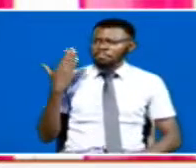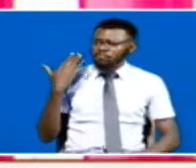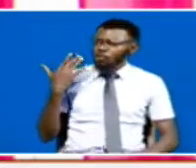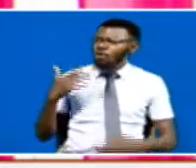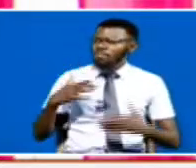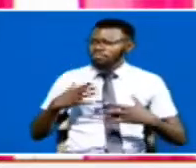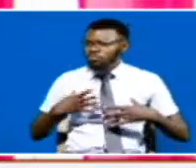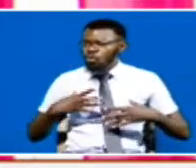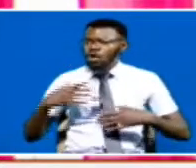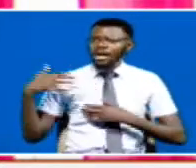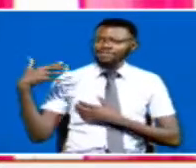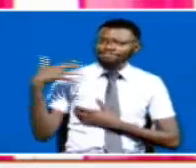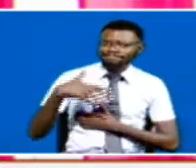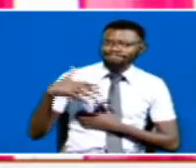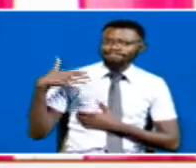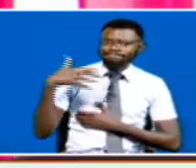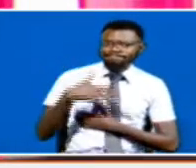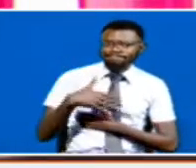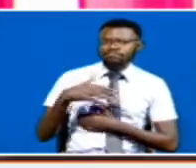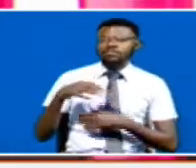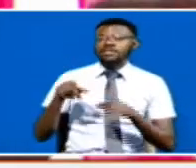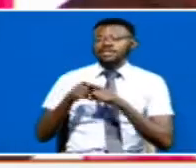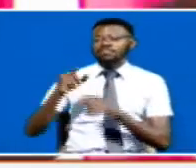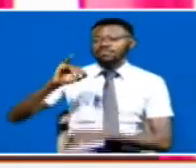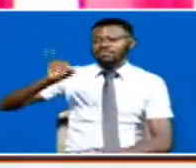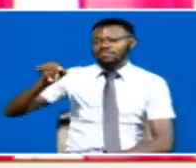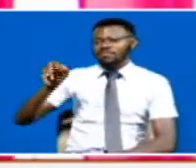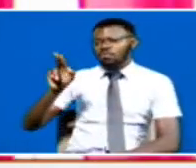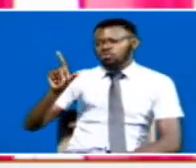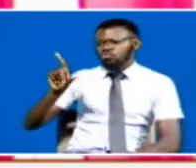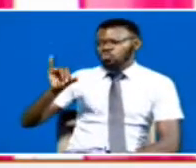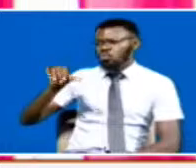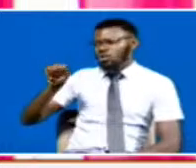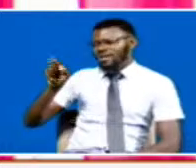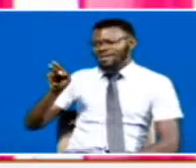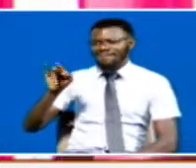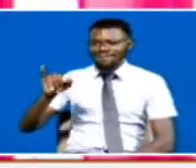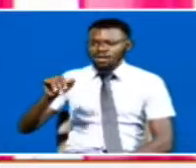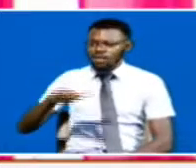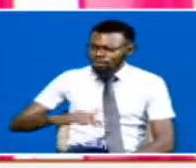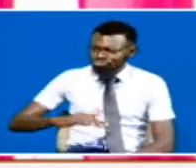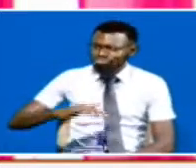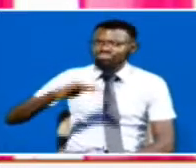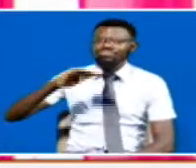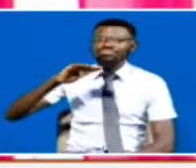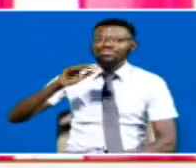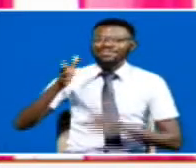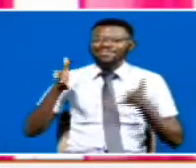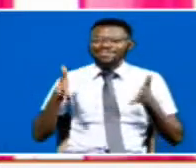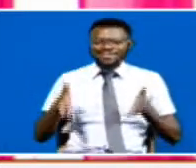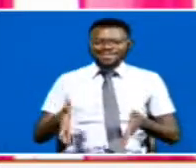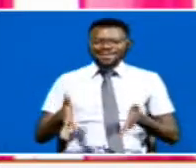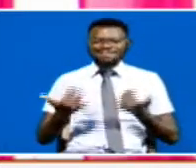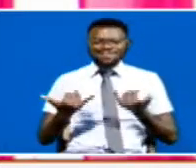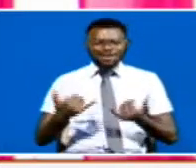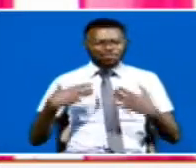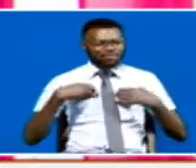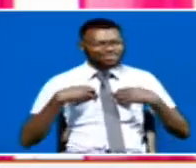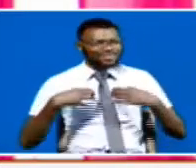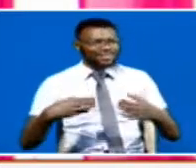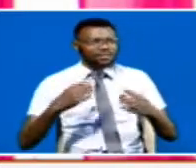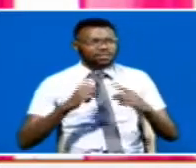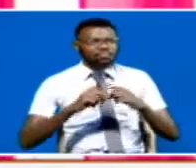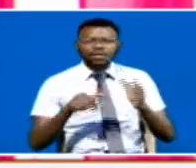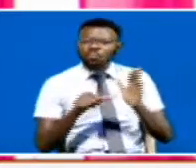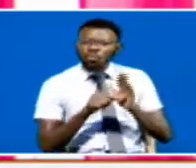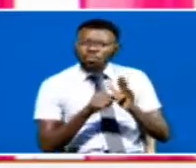hop. Akina Juliani, akina nani, wote tumegrow nao hapa, wameanzia muziki hapa na wameomoka. Lakini sasa inakuwa shida hapa kupata support